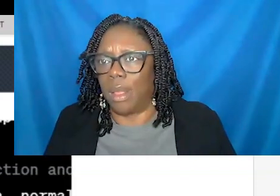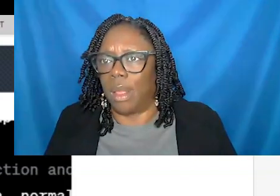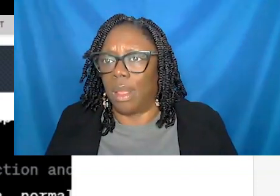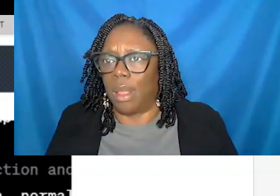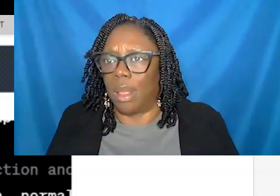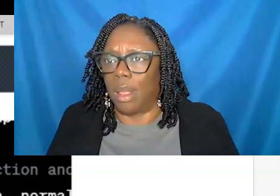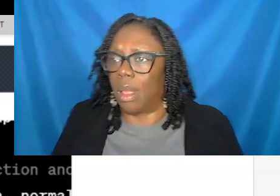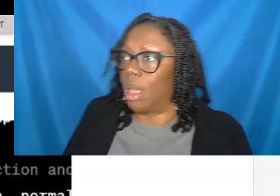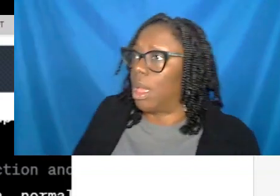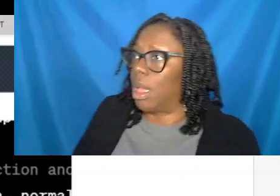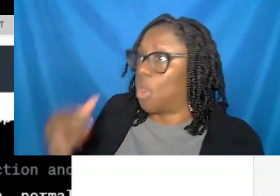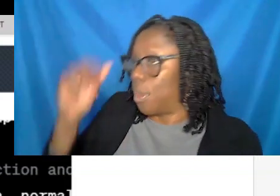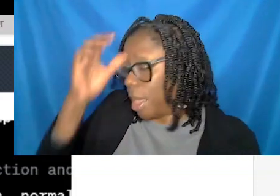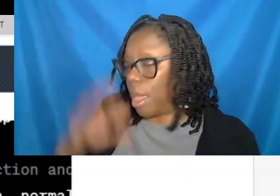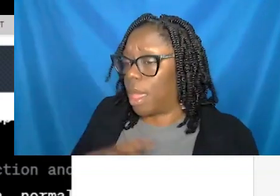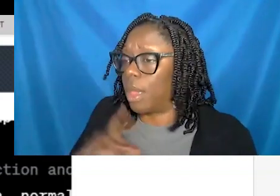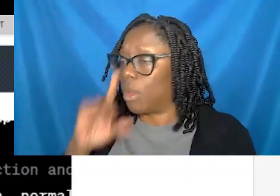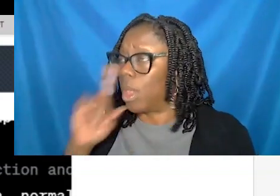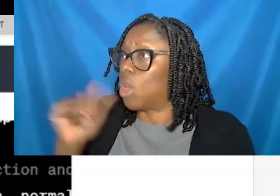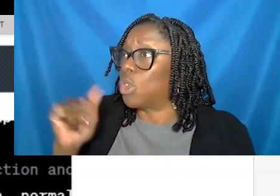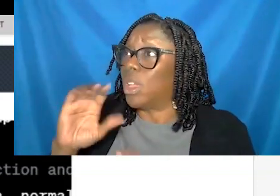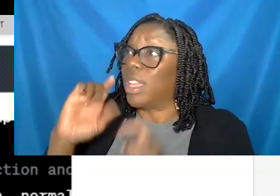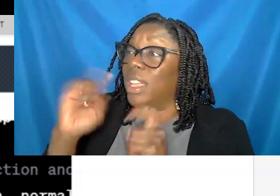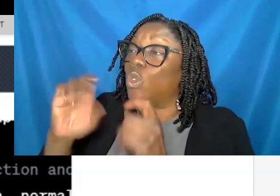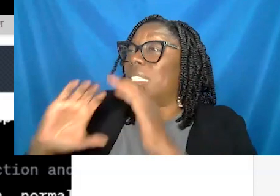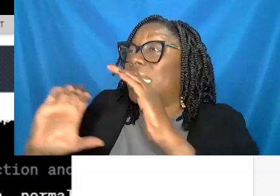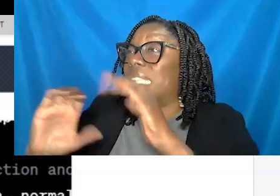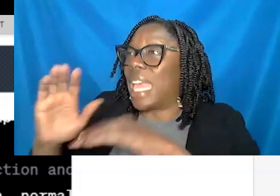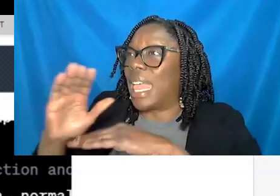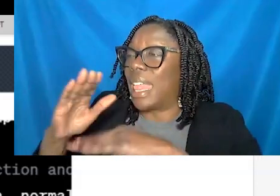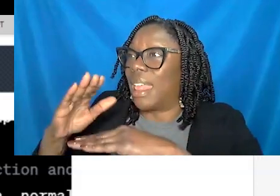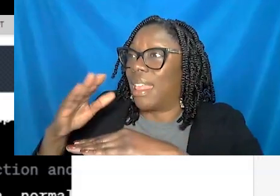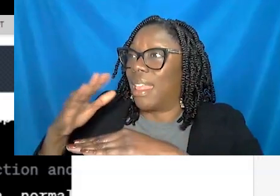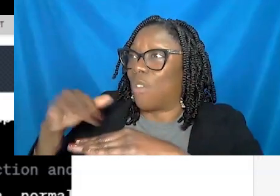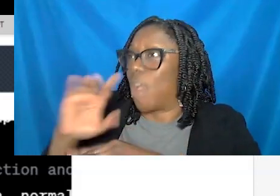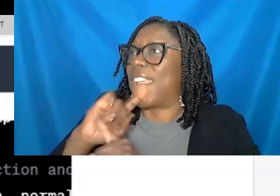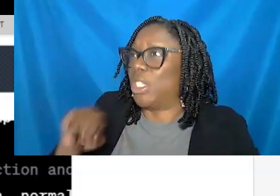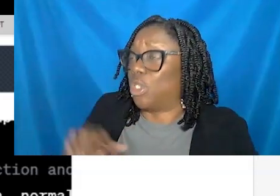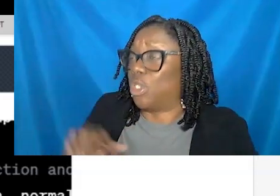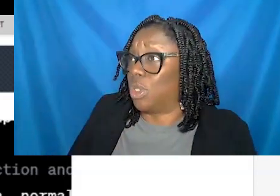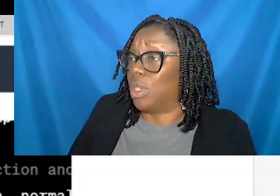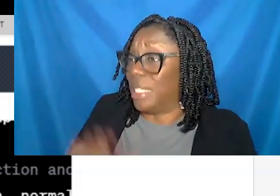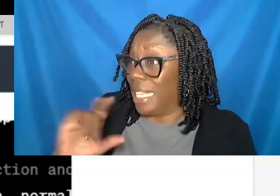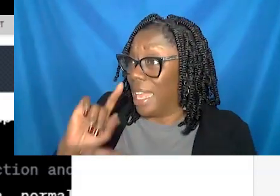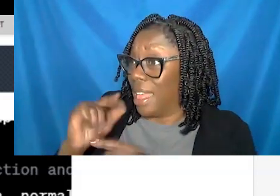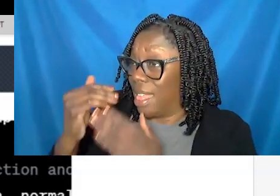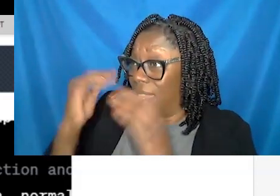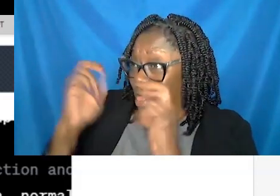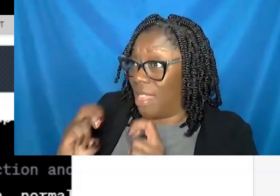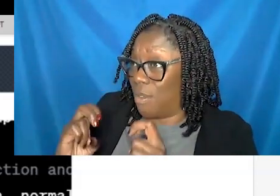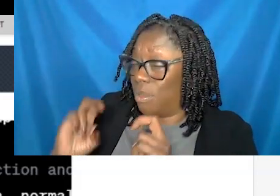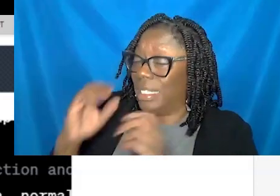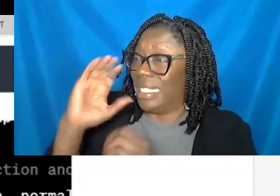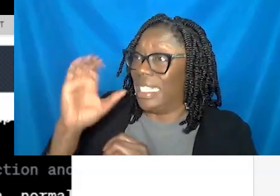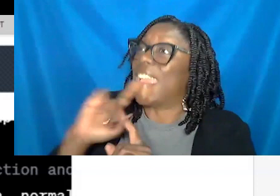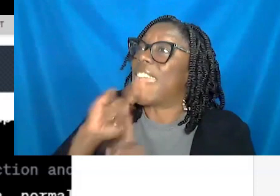but like you said earlier, that it gives you a C-level answer. But then good, give the students that C-level answer and say, how can we improve this